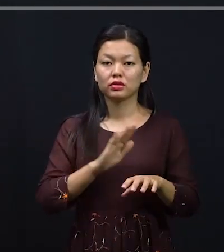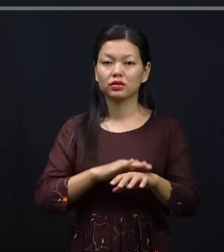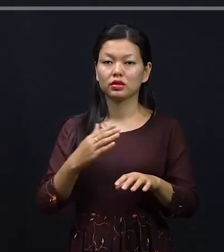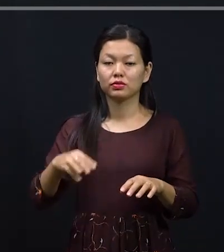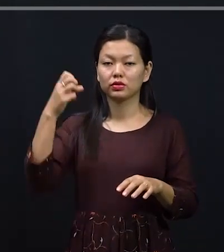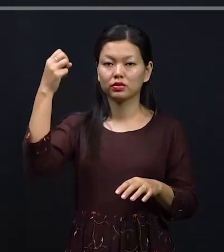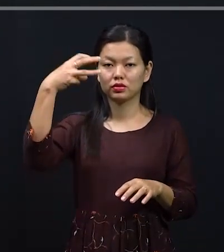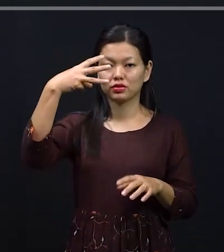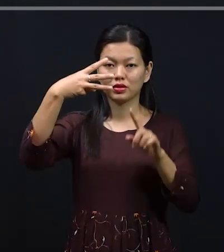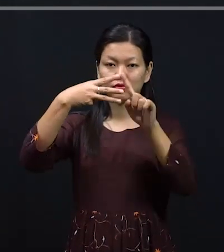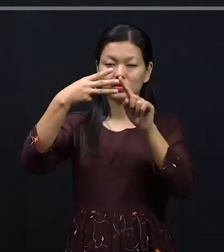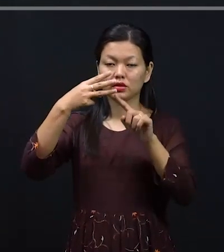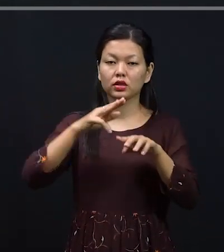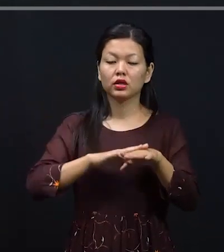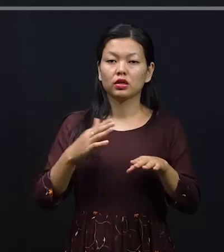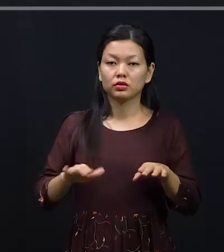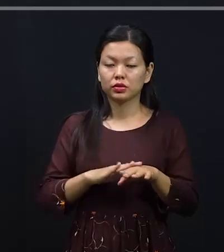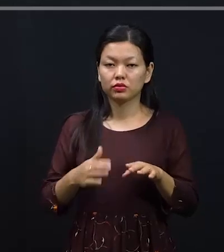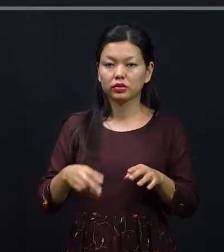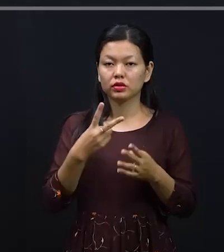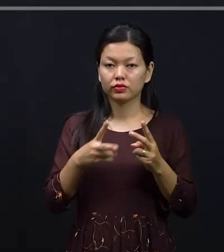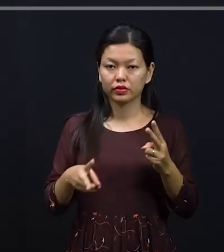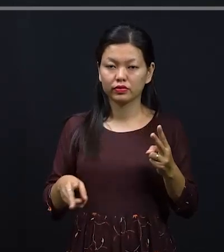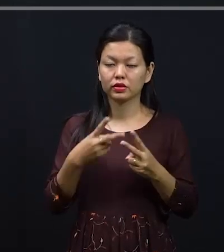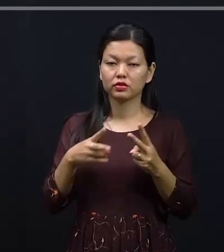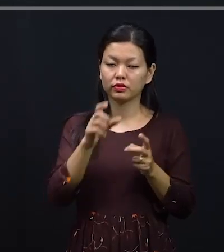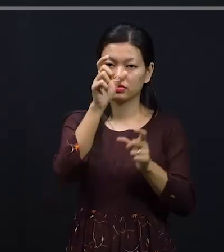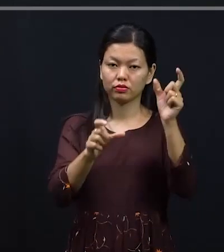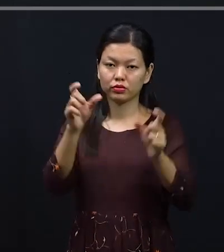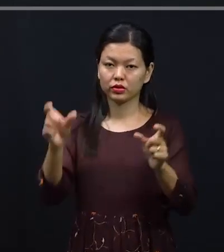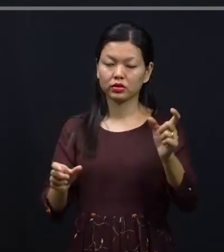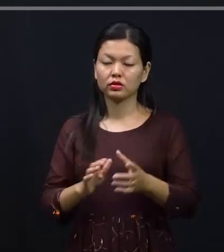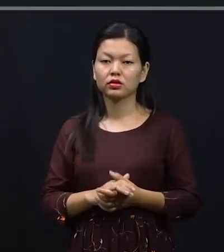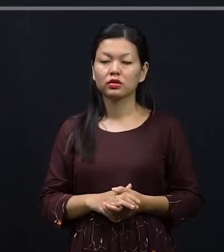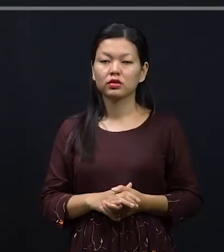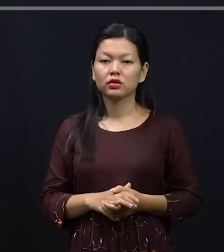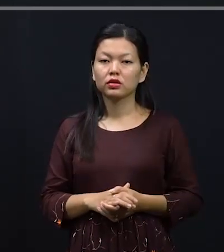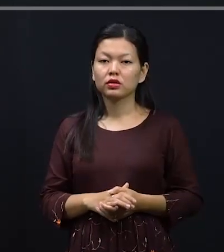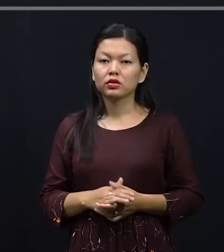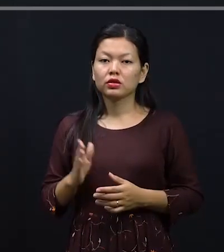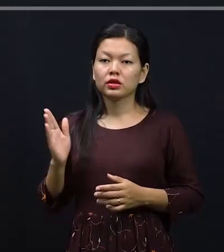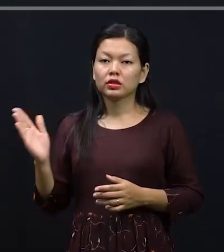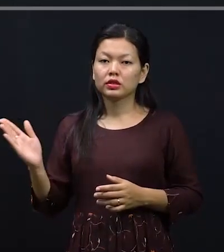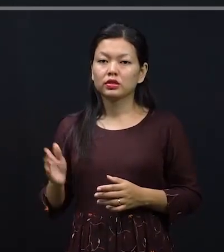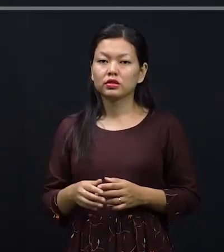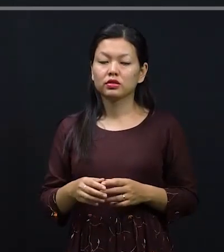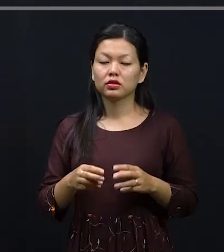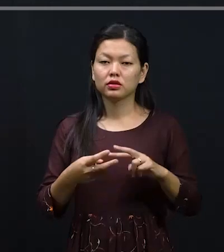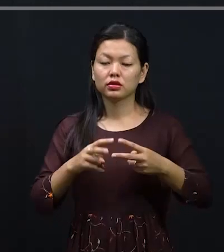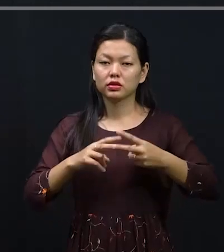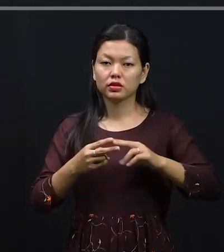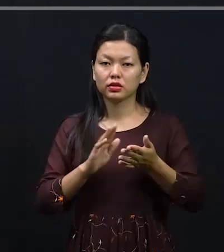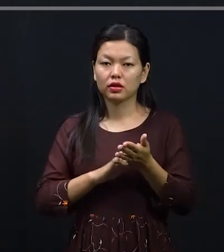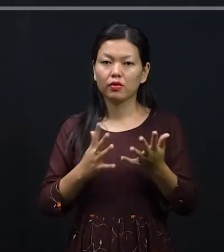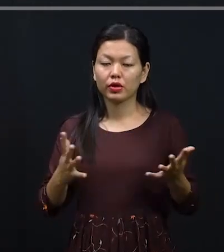not proteins, neither proteins. It may be diverse in nature, but it's not the proteins, or it's neither the RNA, which is the genetic material, but